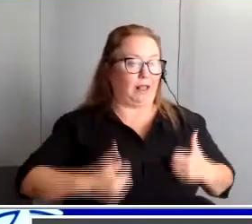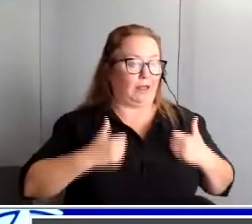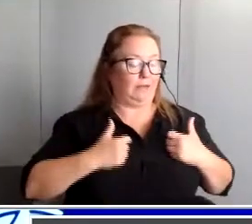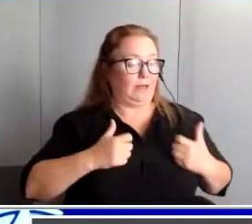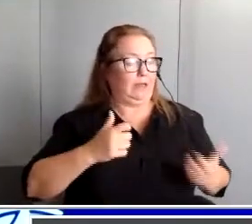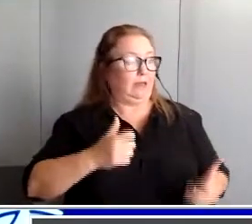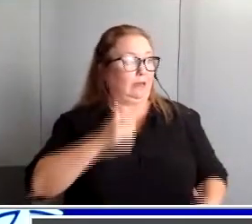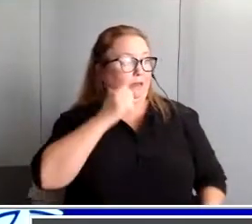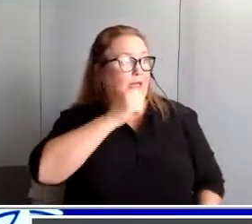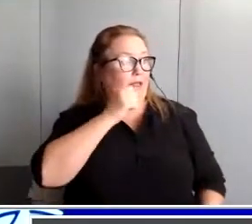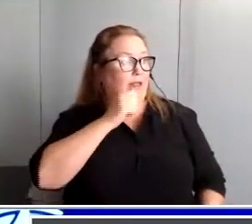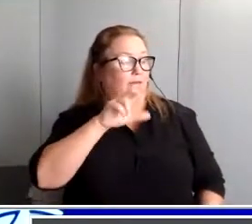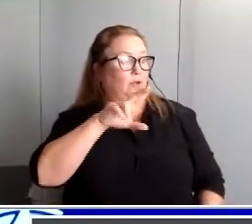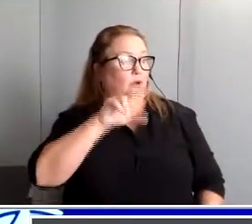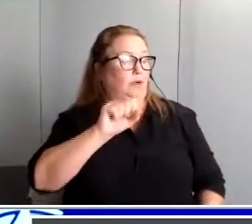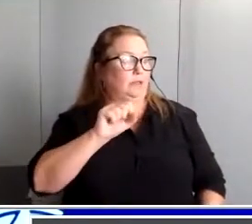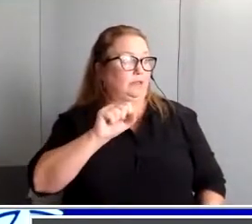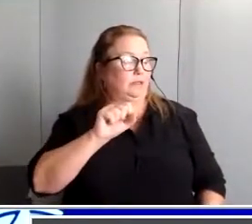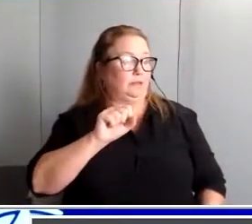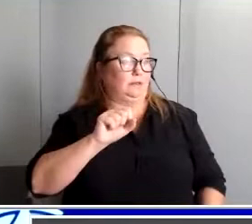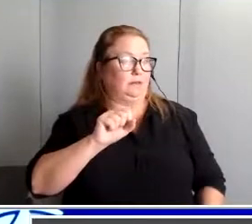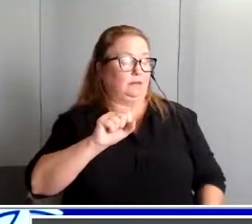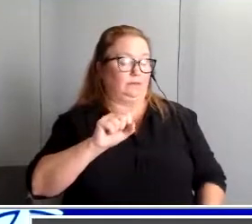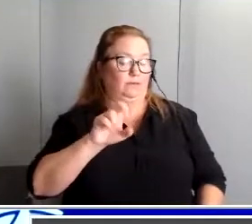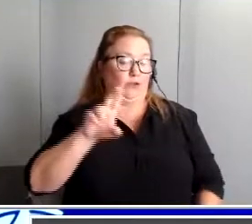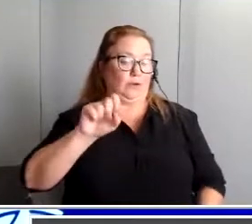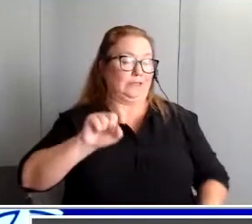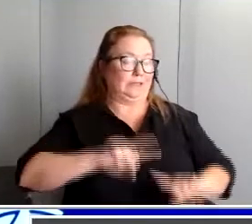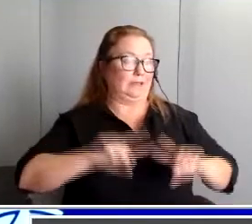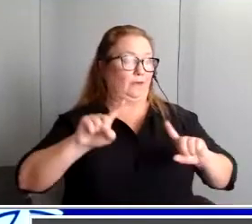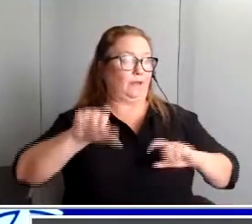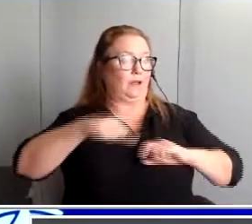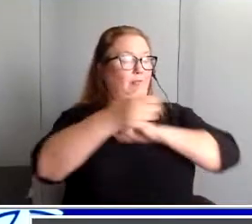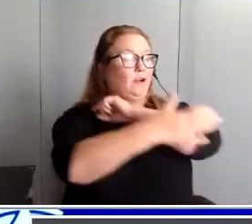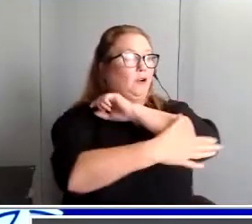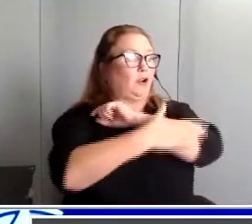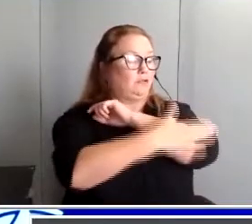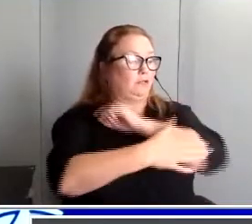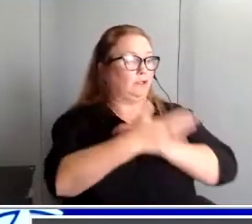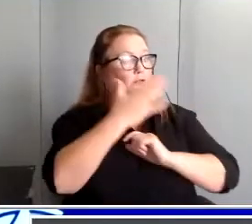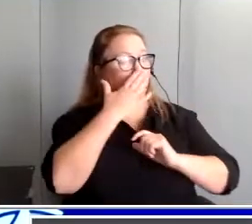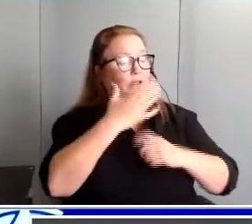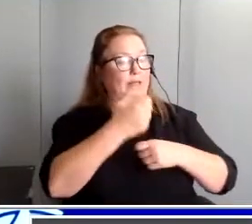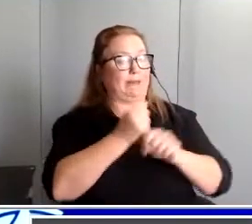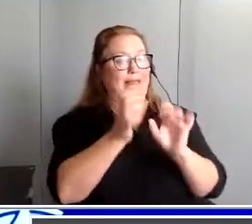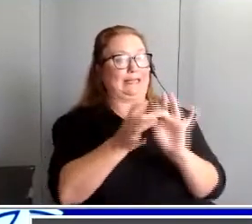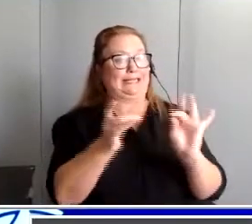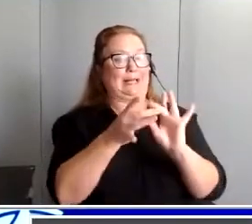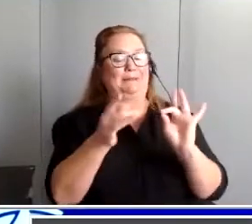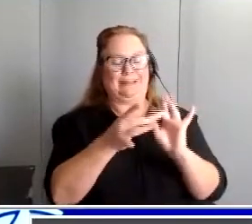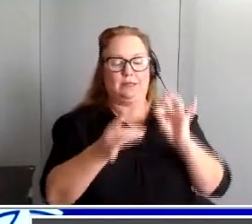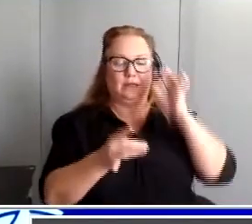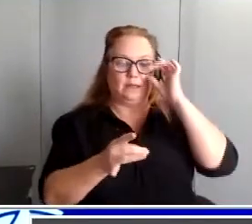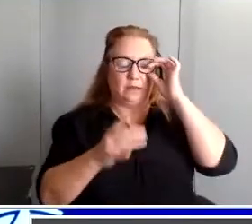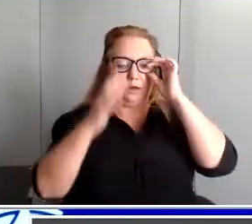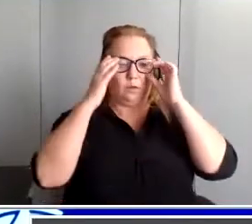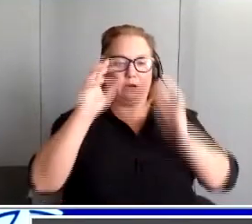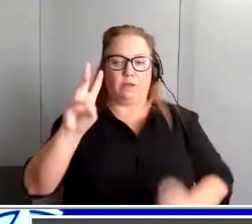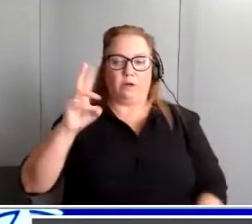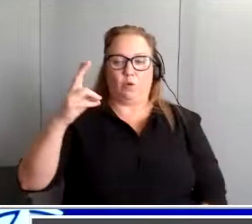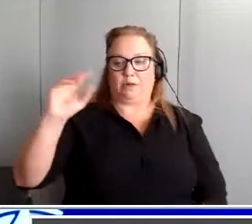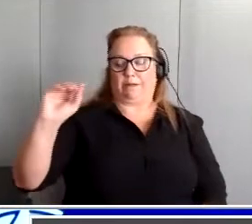States is quite different than a lot of different countries. I think it's good that they made that statement. We know that the World Health